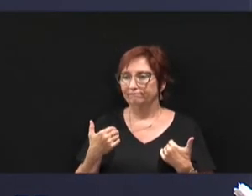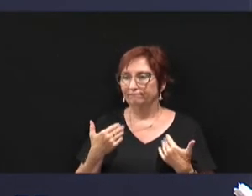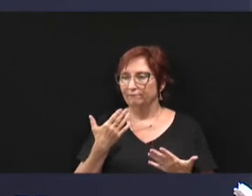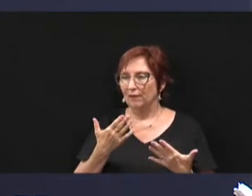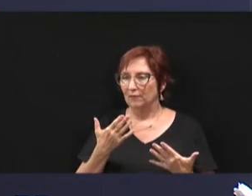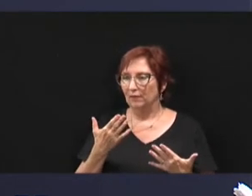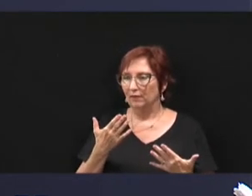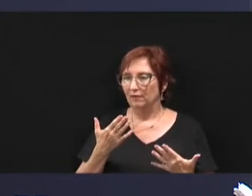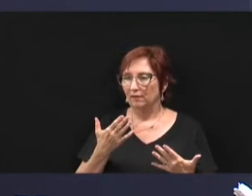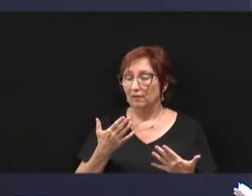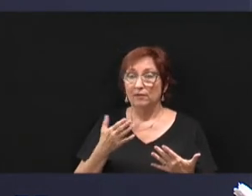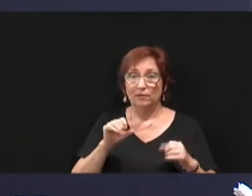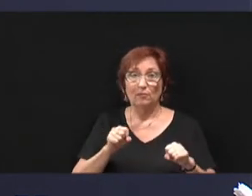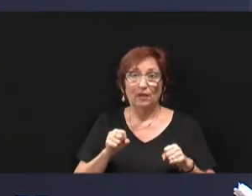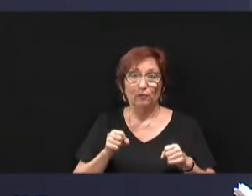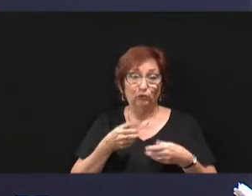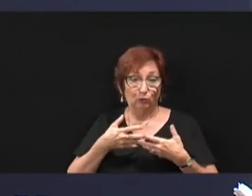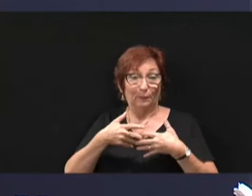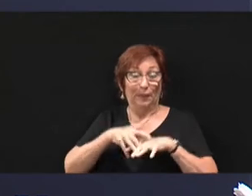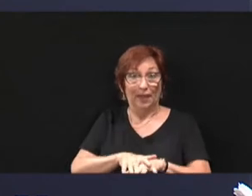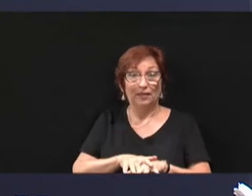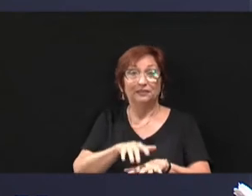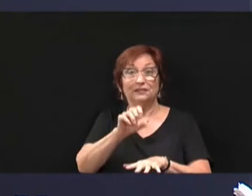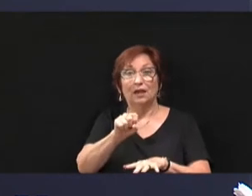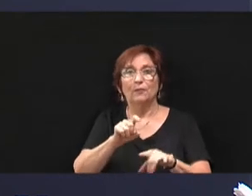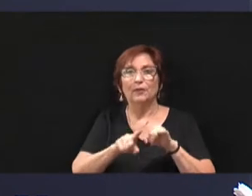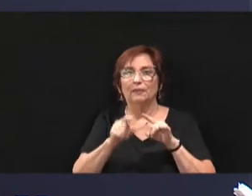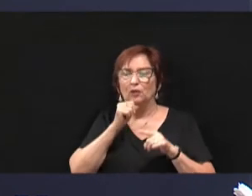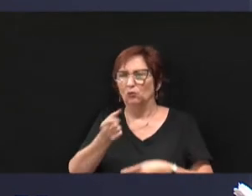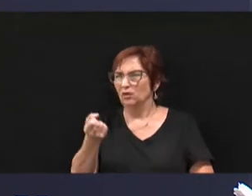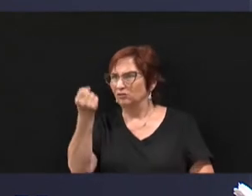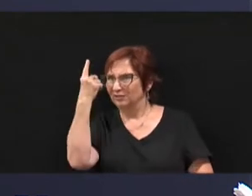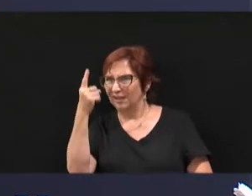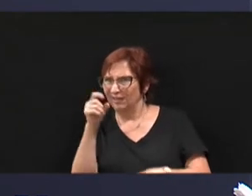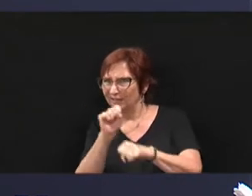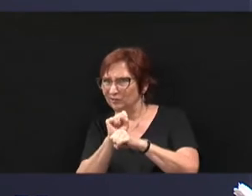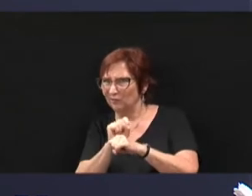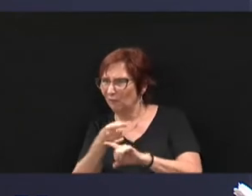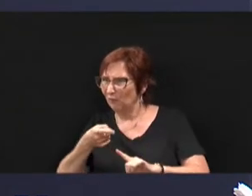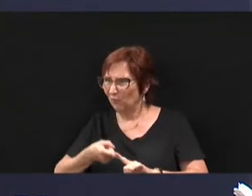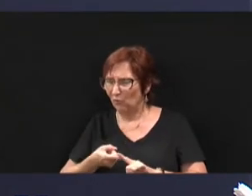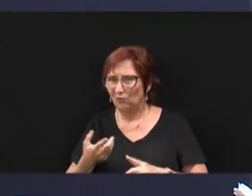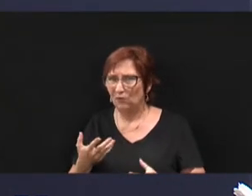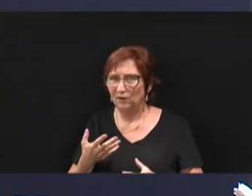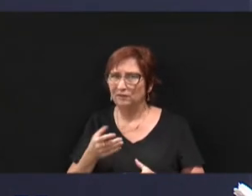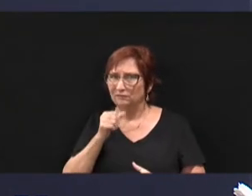might really be able to blend, but they don't understand what the task is. So